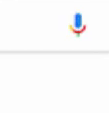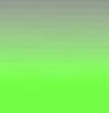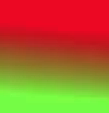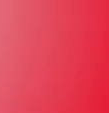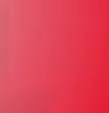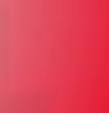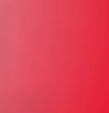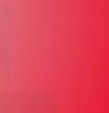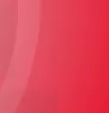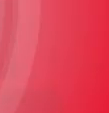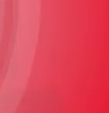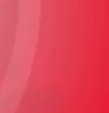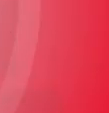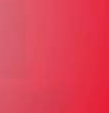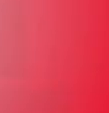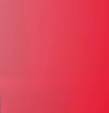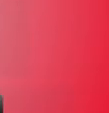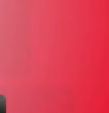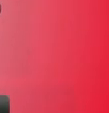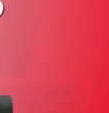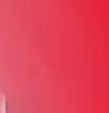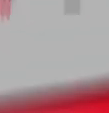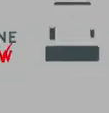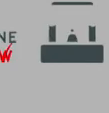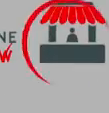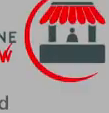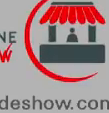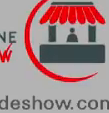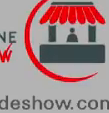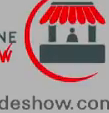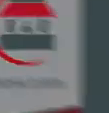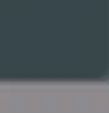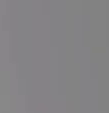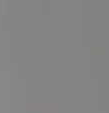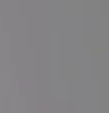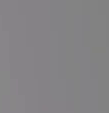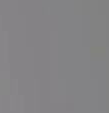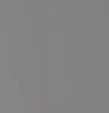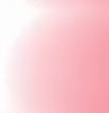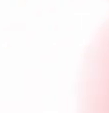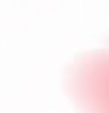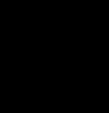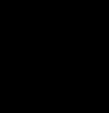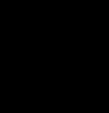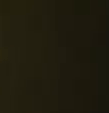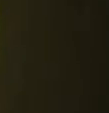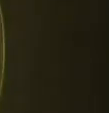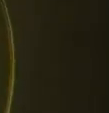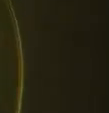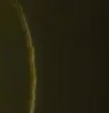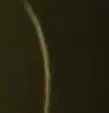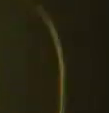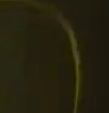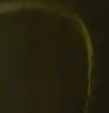www.stackonlinetradeshow.com or download our app from Google Play Store or Apple Store. Seek, find, trade with Stack Online.